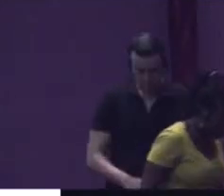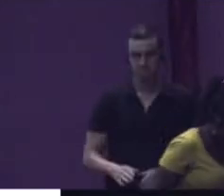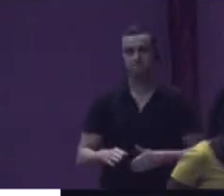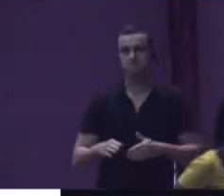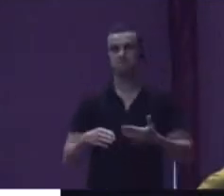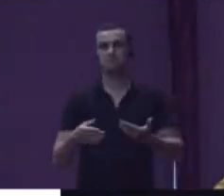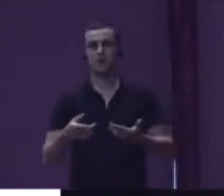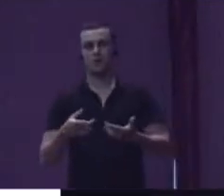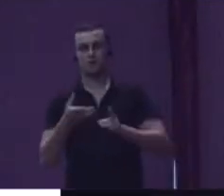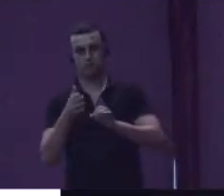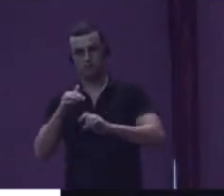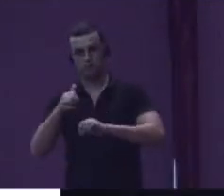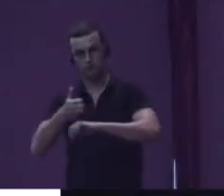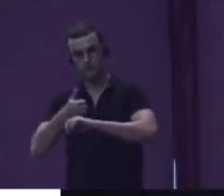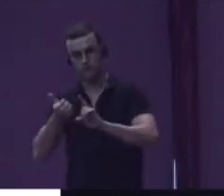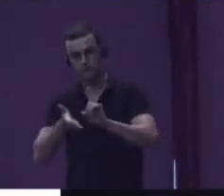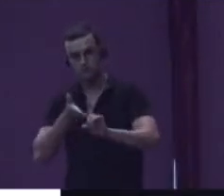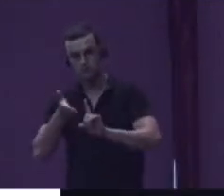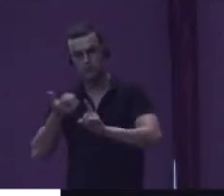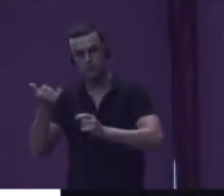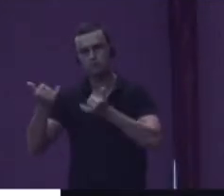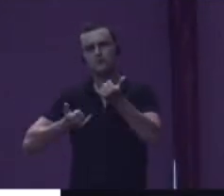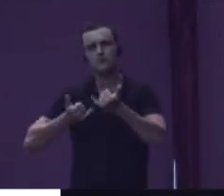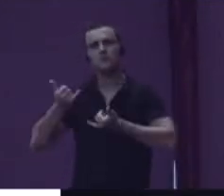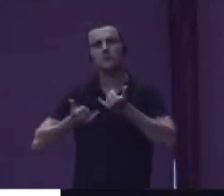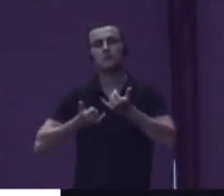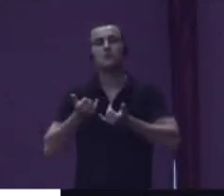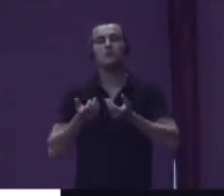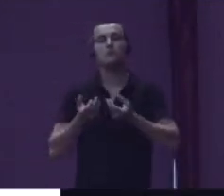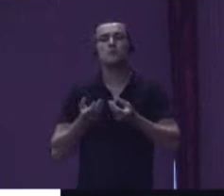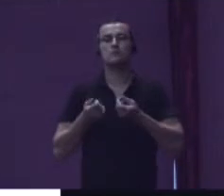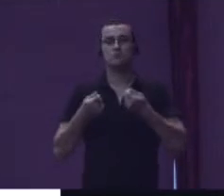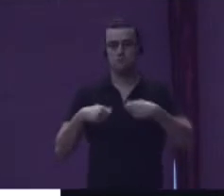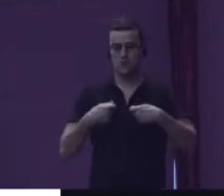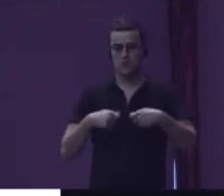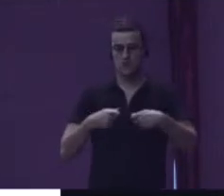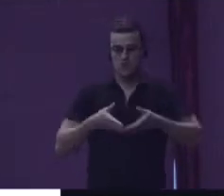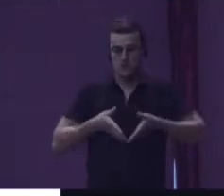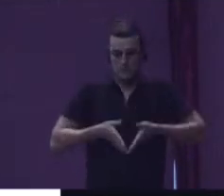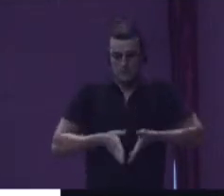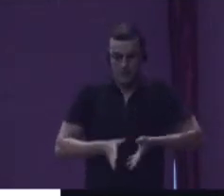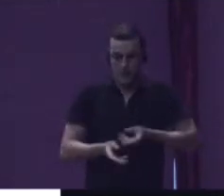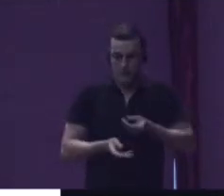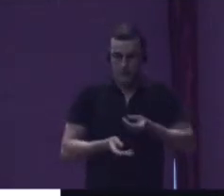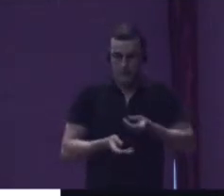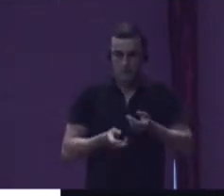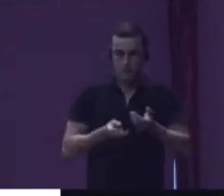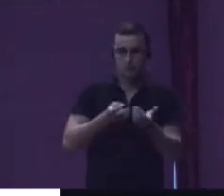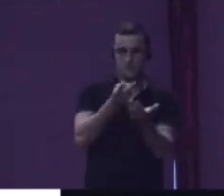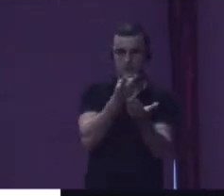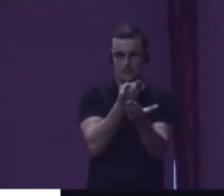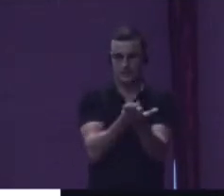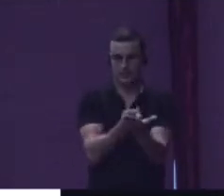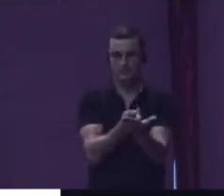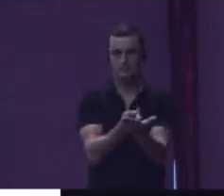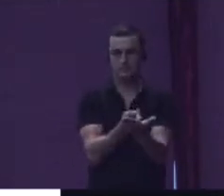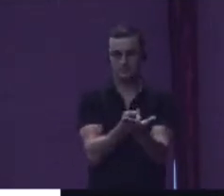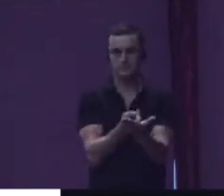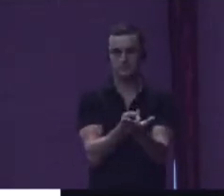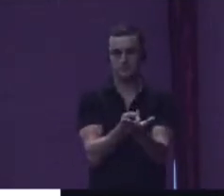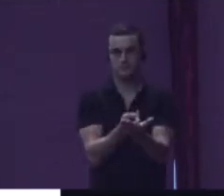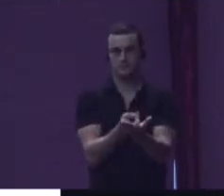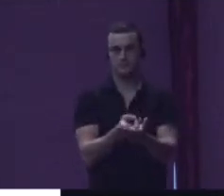in 2013 I attended a training session for the midwives, and lo and behold,